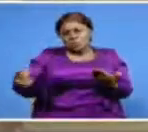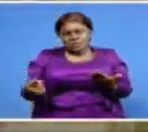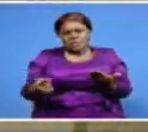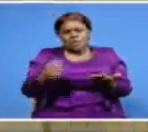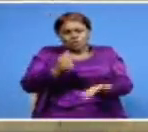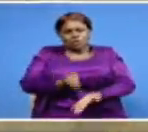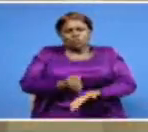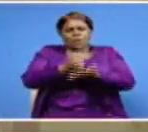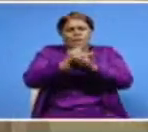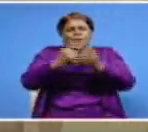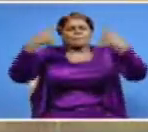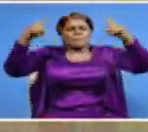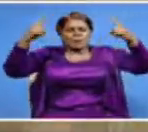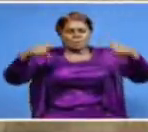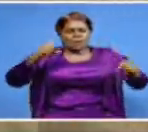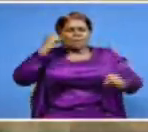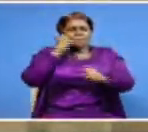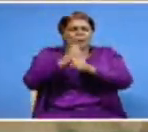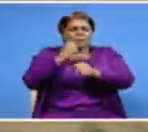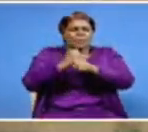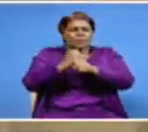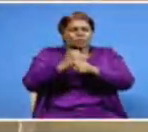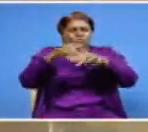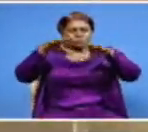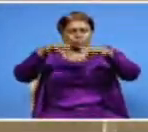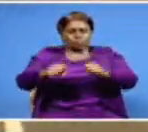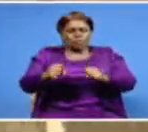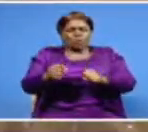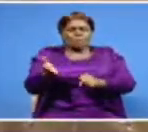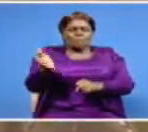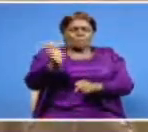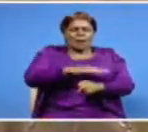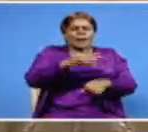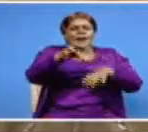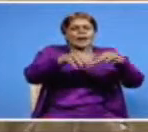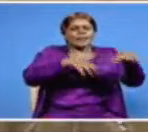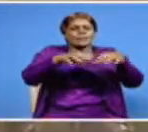to facilitate a successful operation to reclaim the stolen livestock.